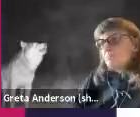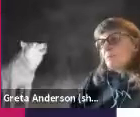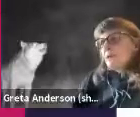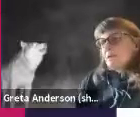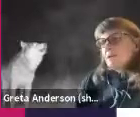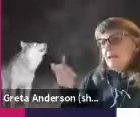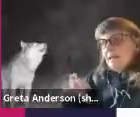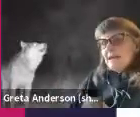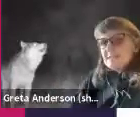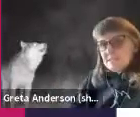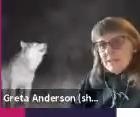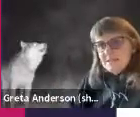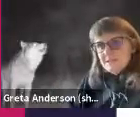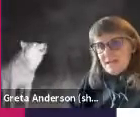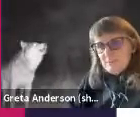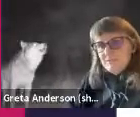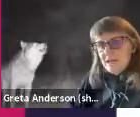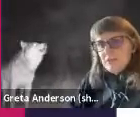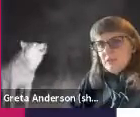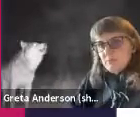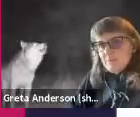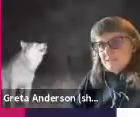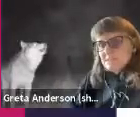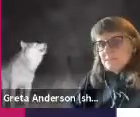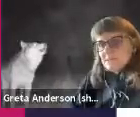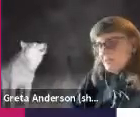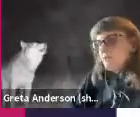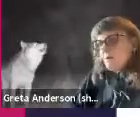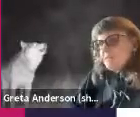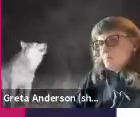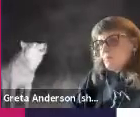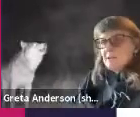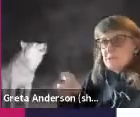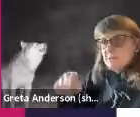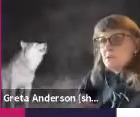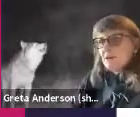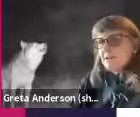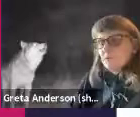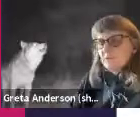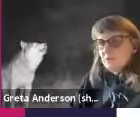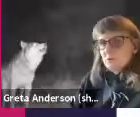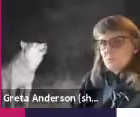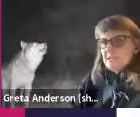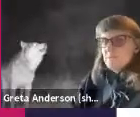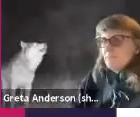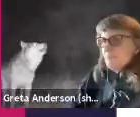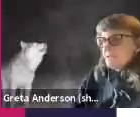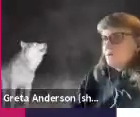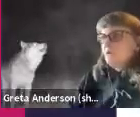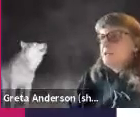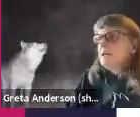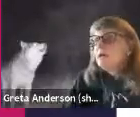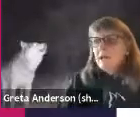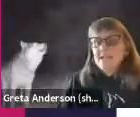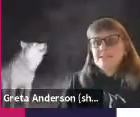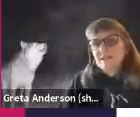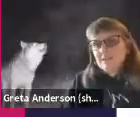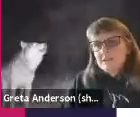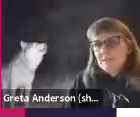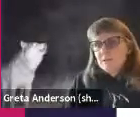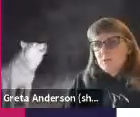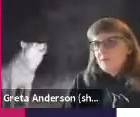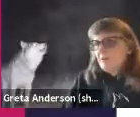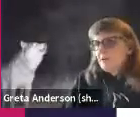also estimated the time of death 3 months to be 3 months prior. So this carcass was 3 months old, and